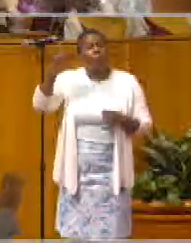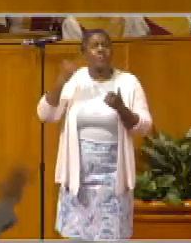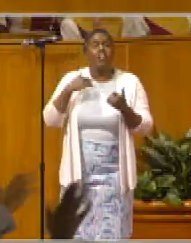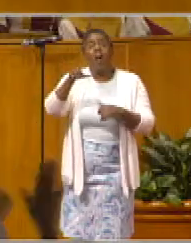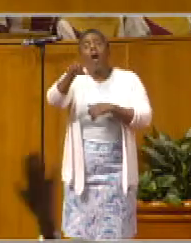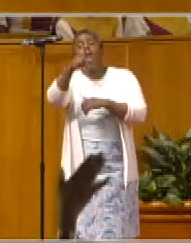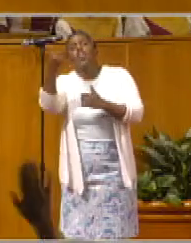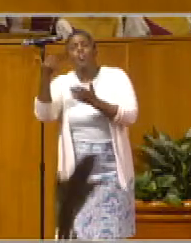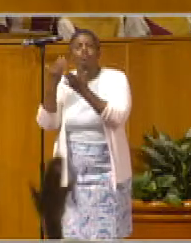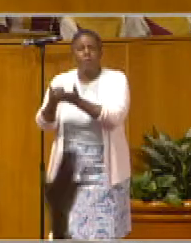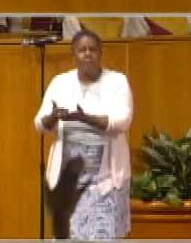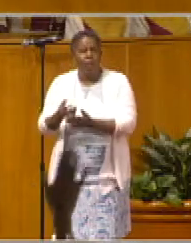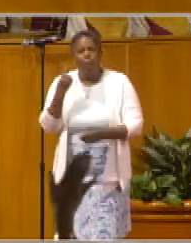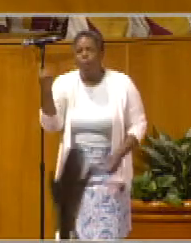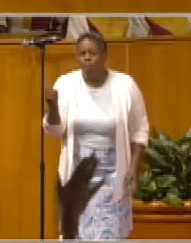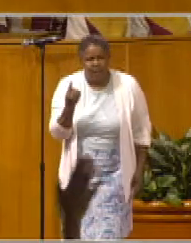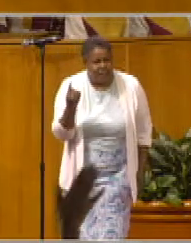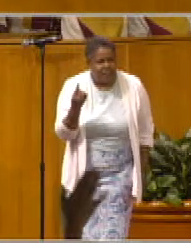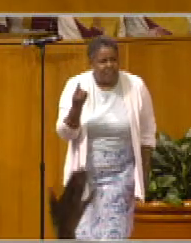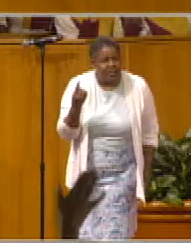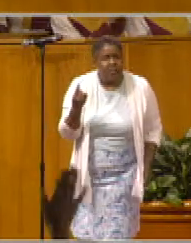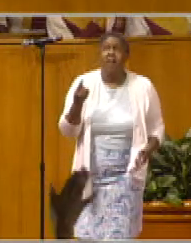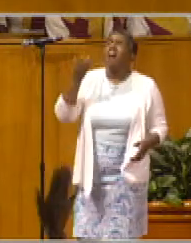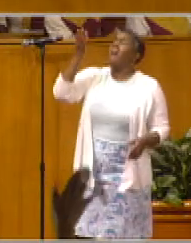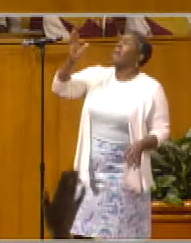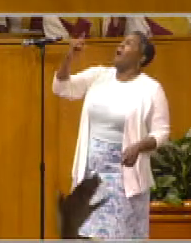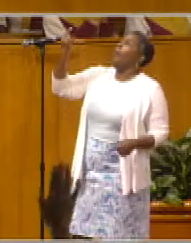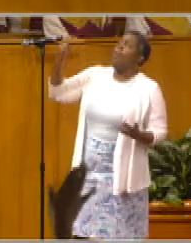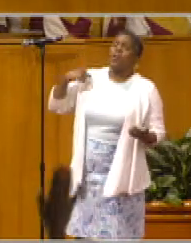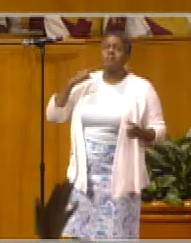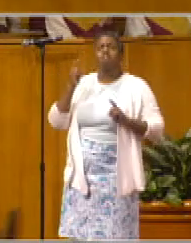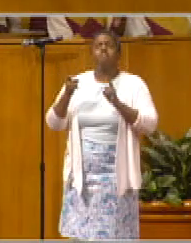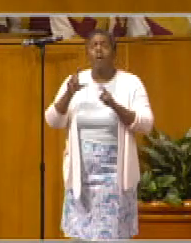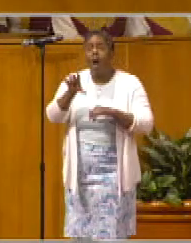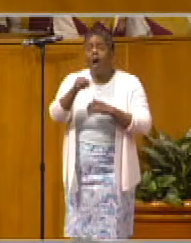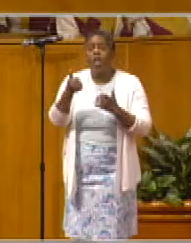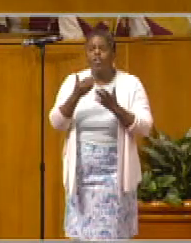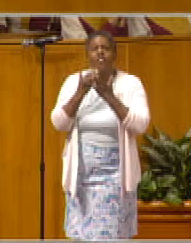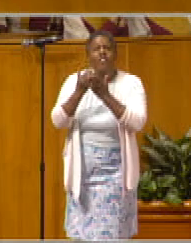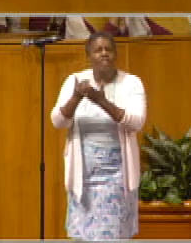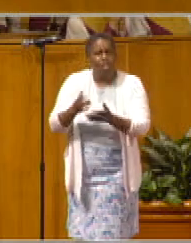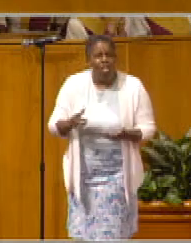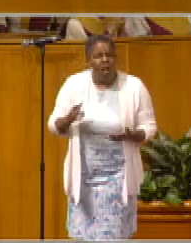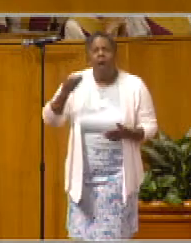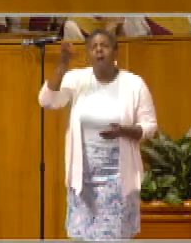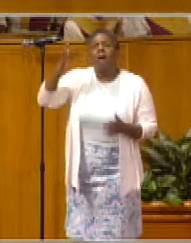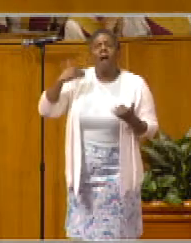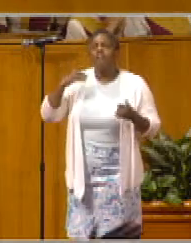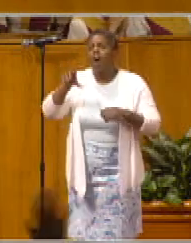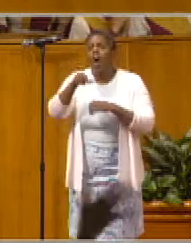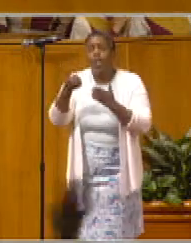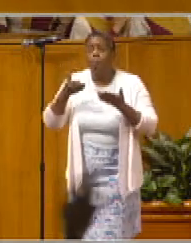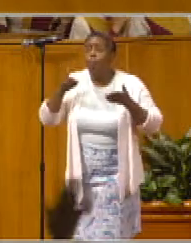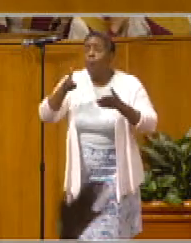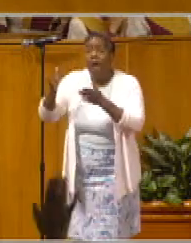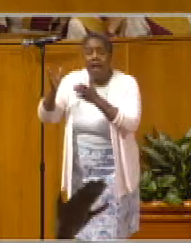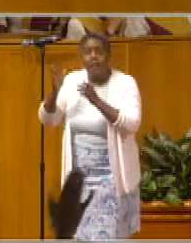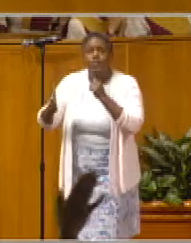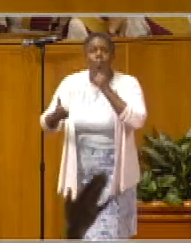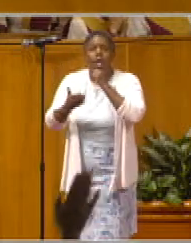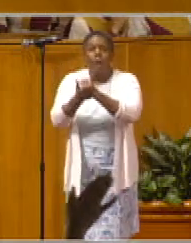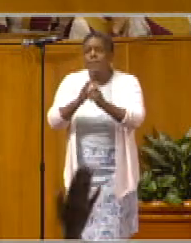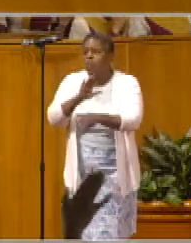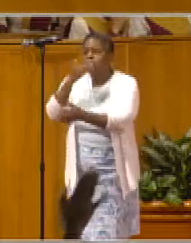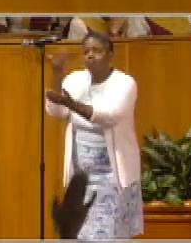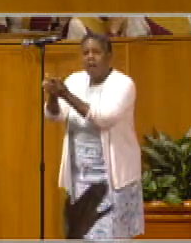another ship. Hey, God always has another vessel. God always has another way to get you where